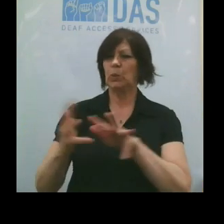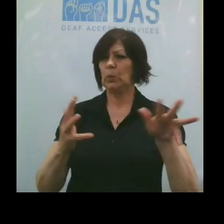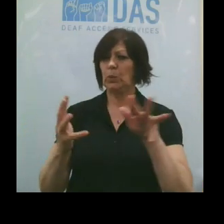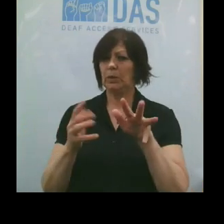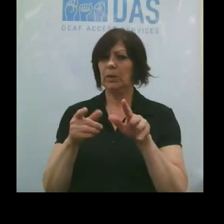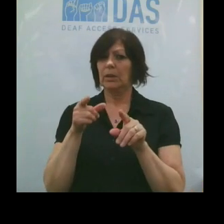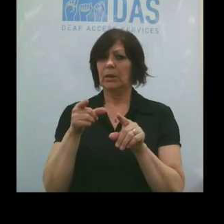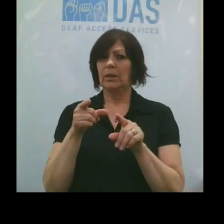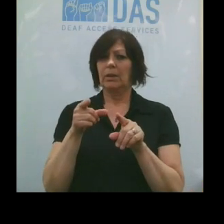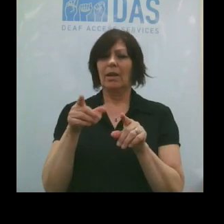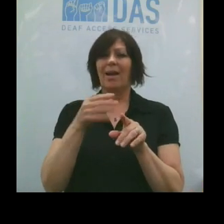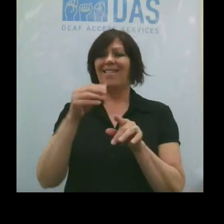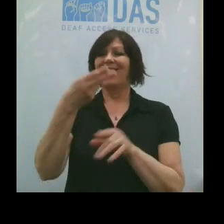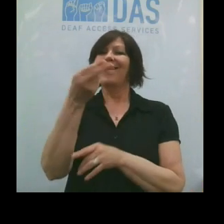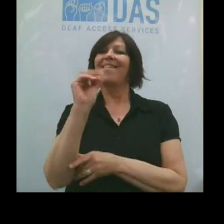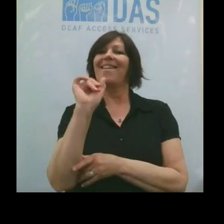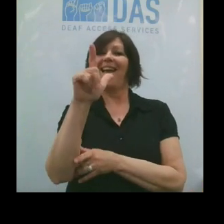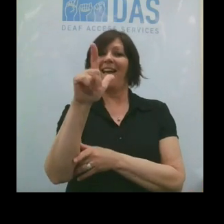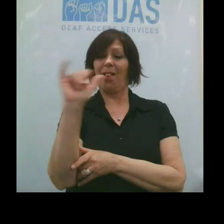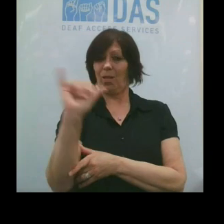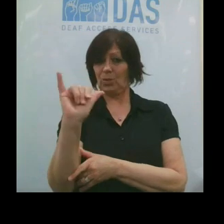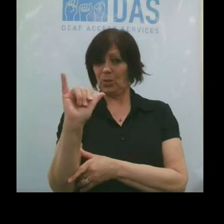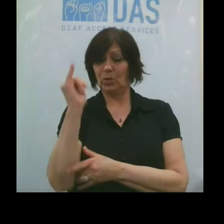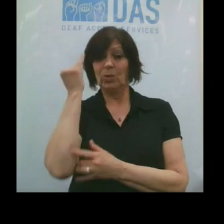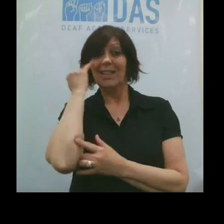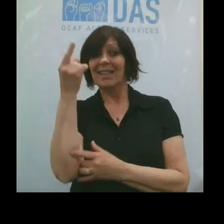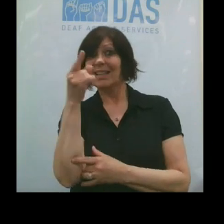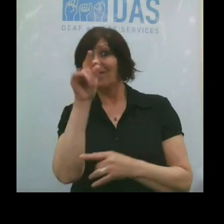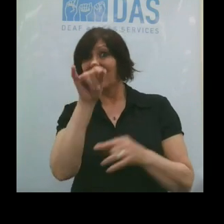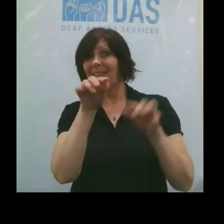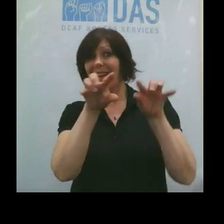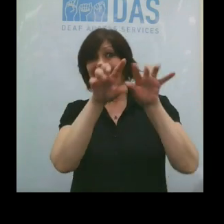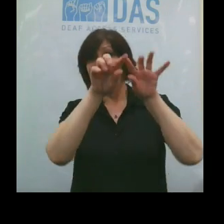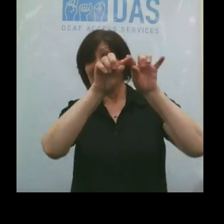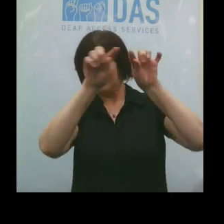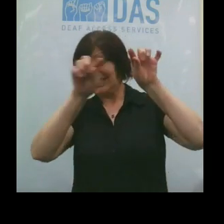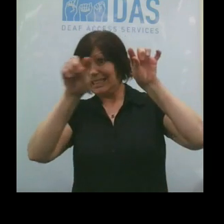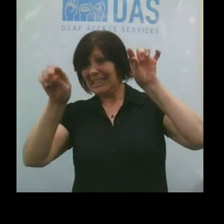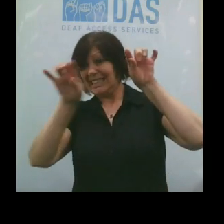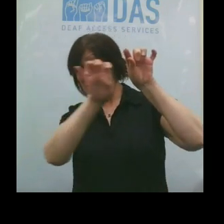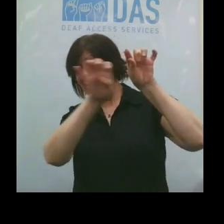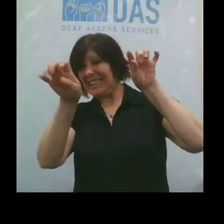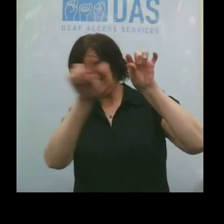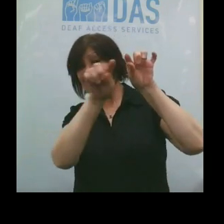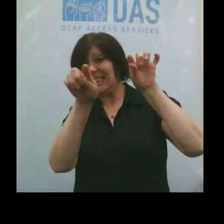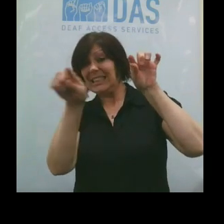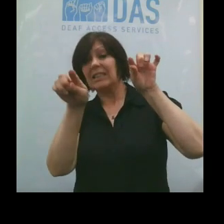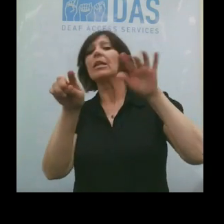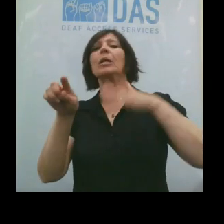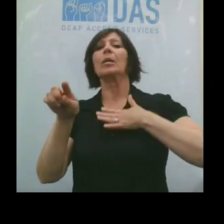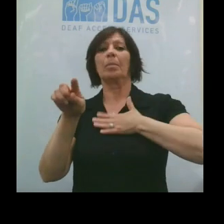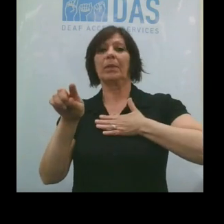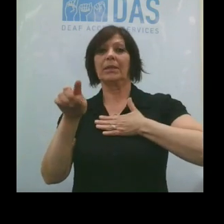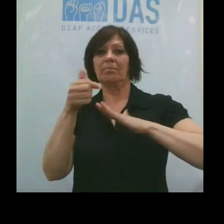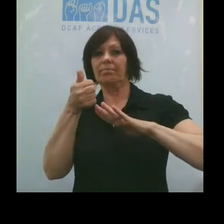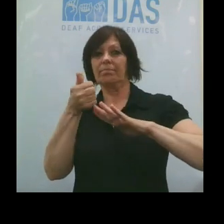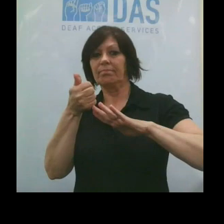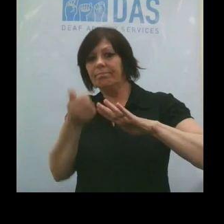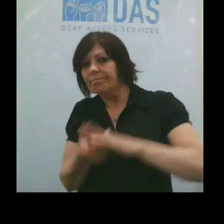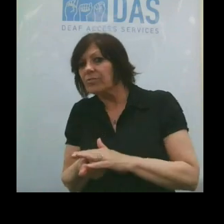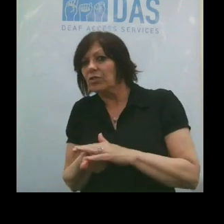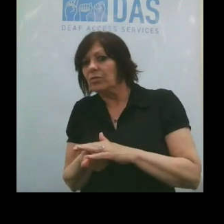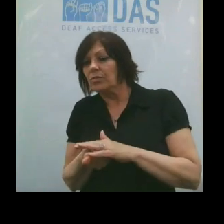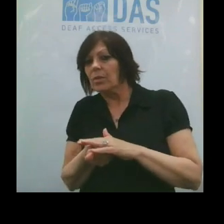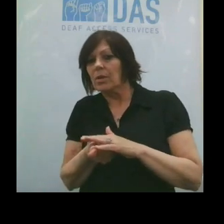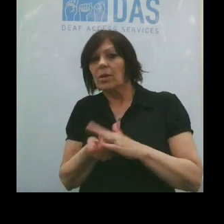associated with it, as well as hail. So if you are in the line of the storm to the east of it, you should take cover. We want